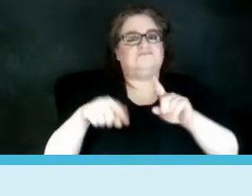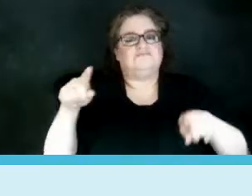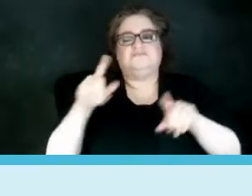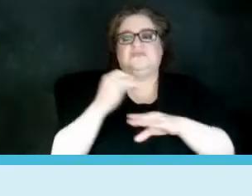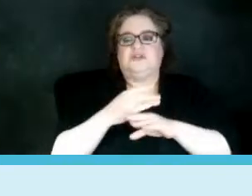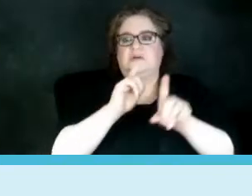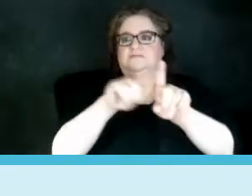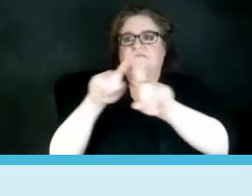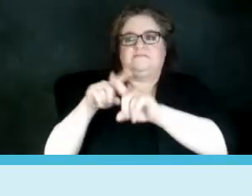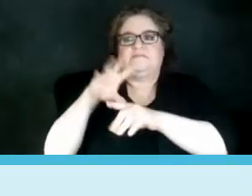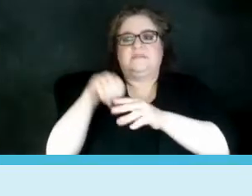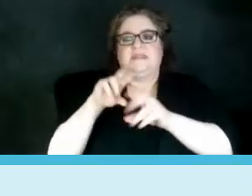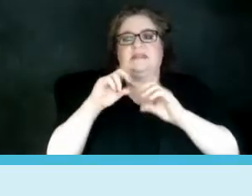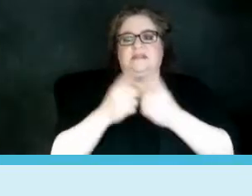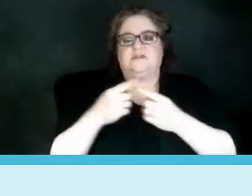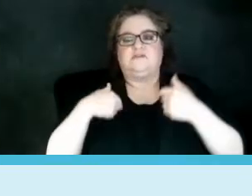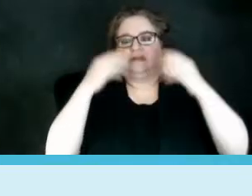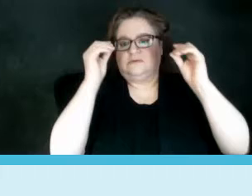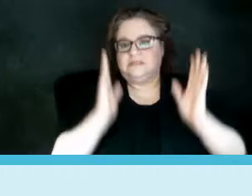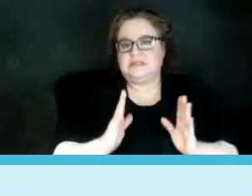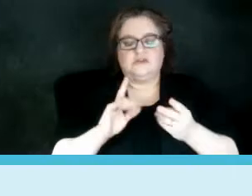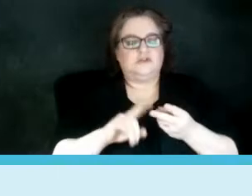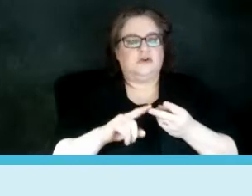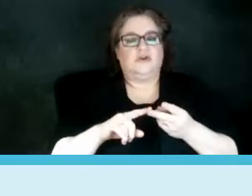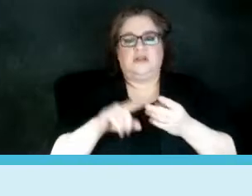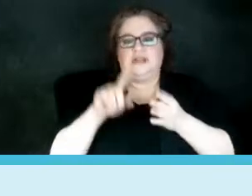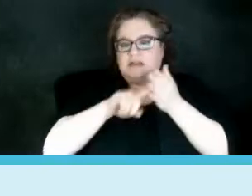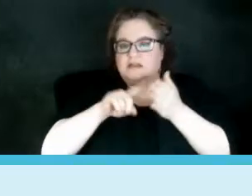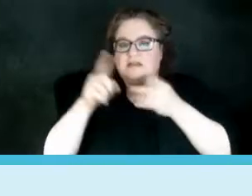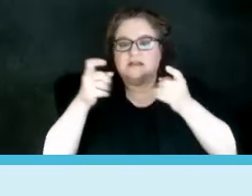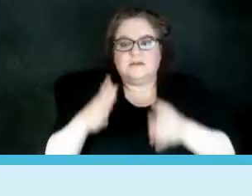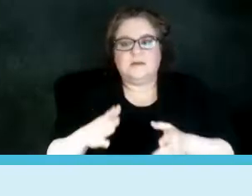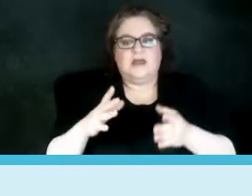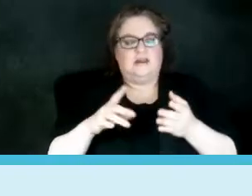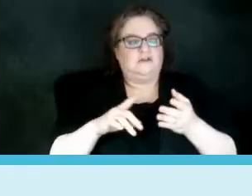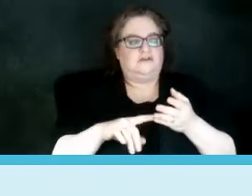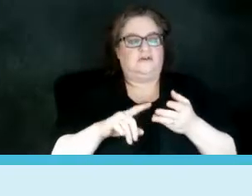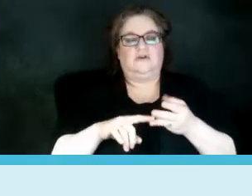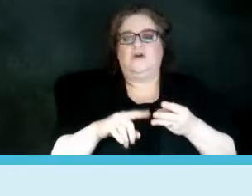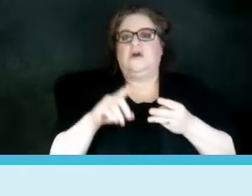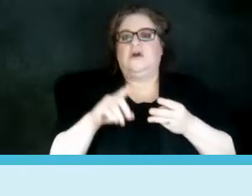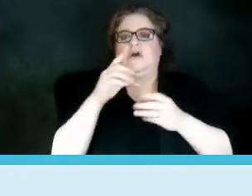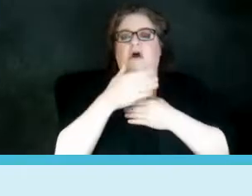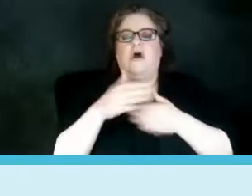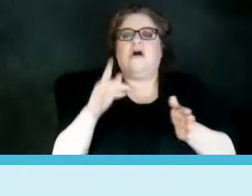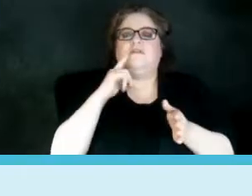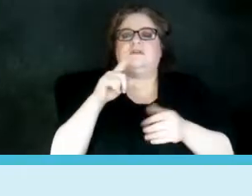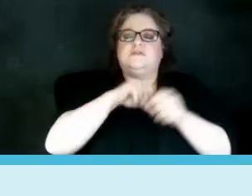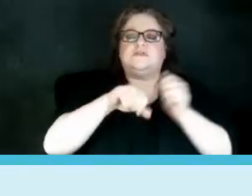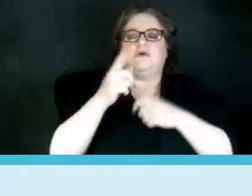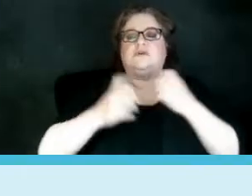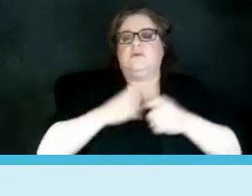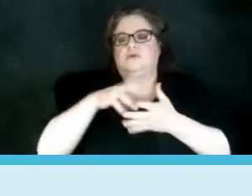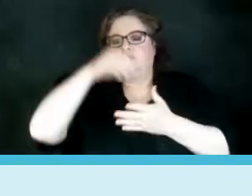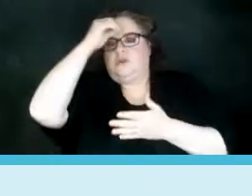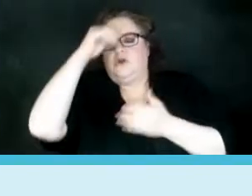the district as a teacher, as an investigations manager, the Office of Social Emotional Learning. I was assistant